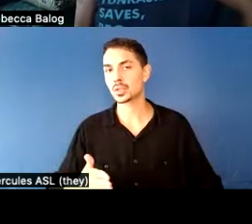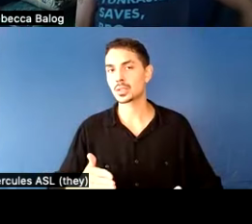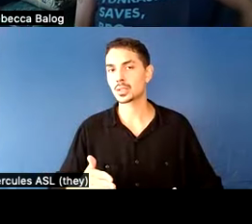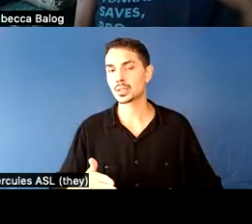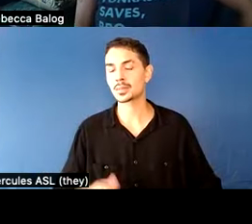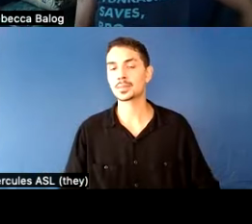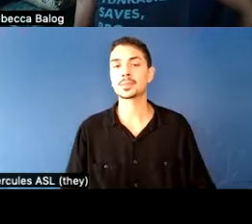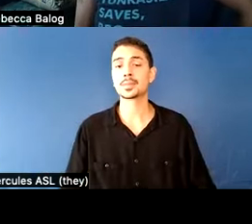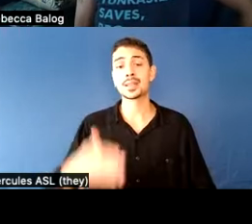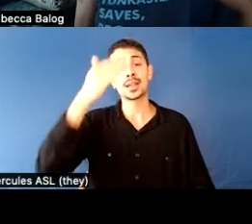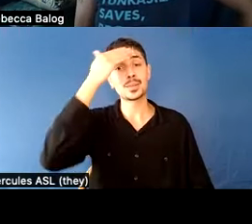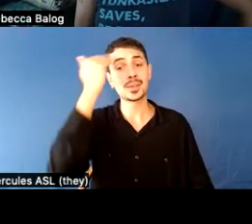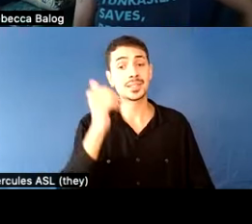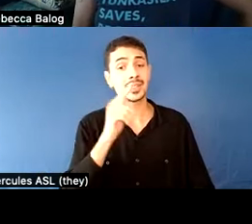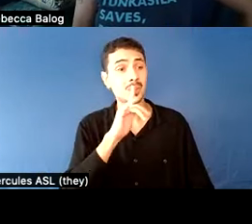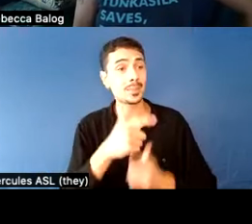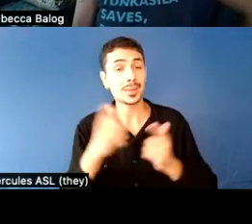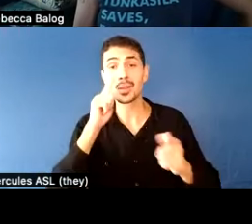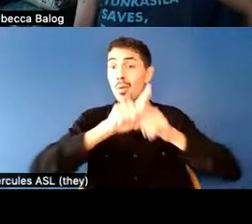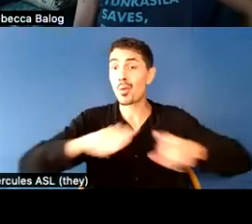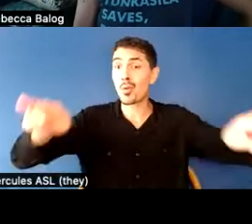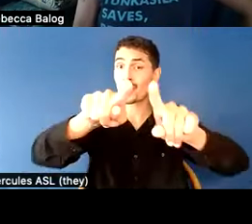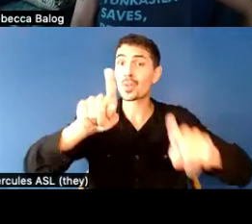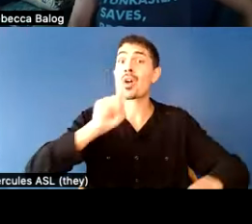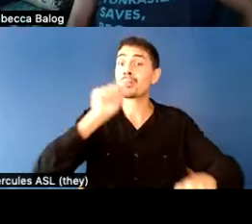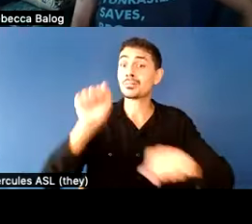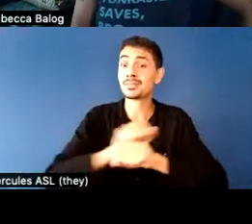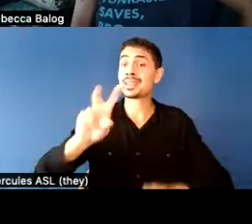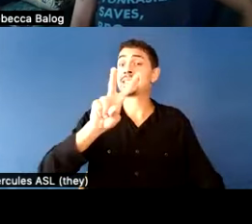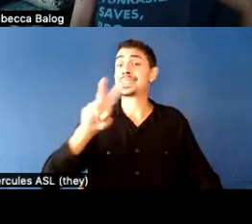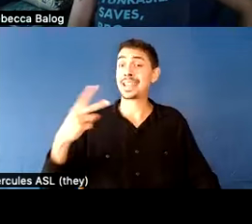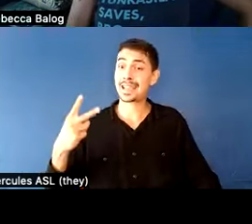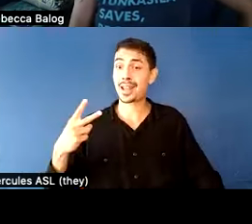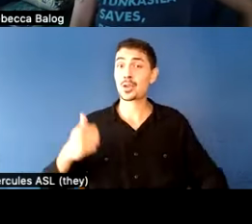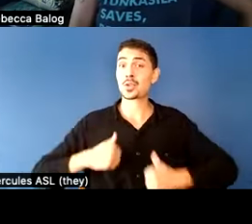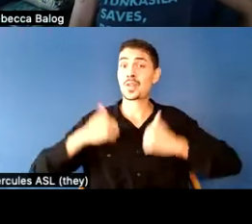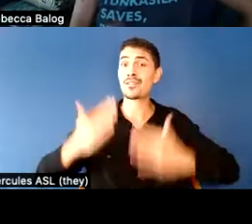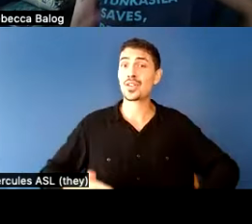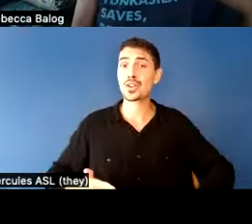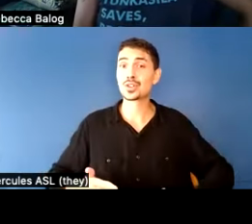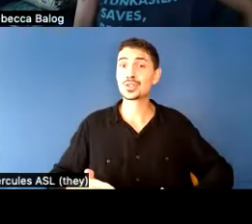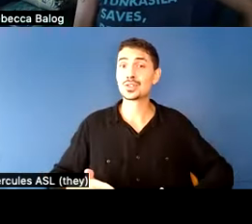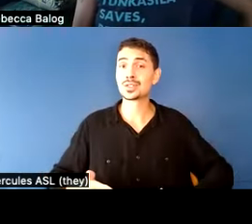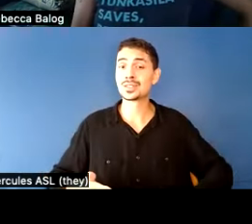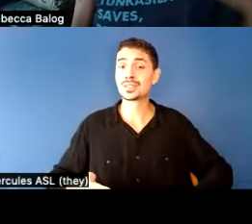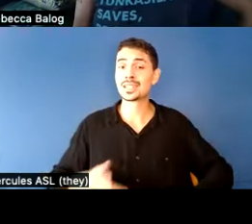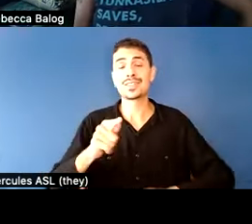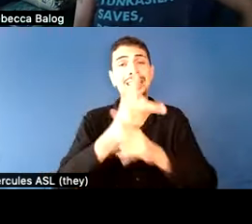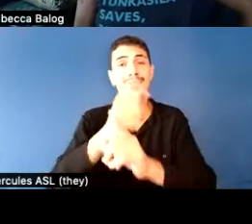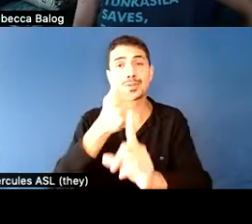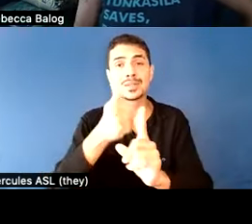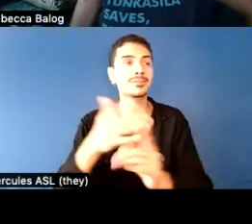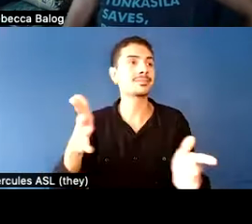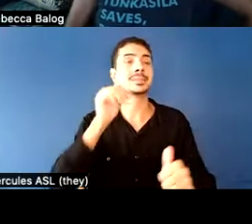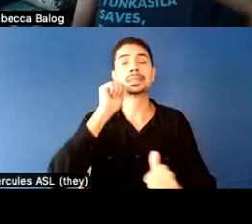are also a secondary survivor as an advocate, so you have to take care of yourself. like a parent or a sibling